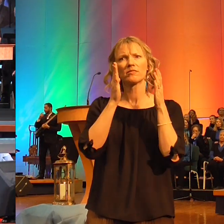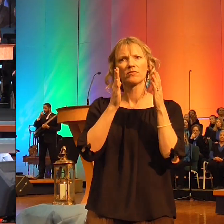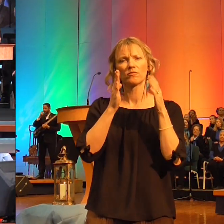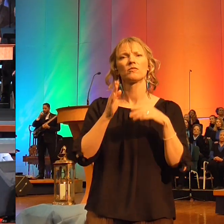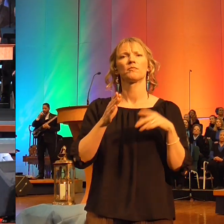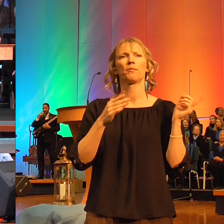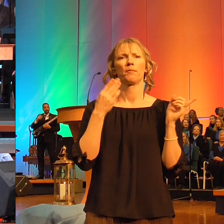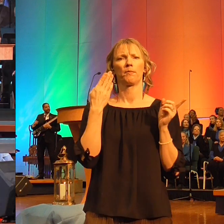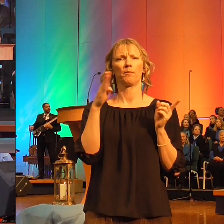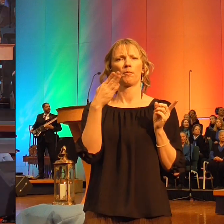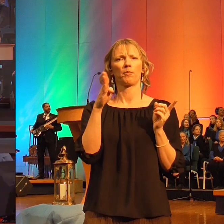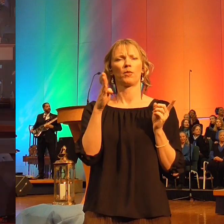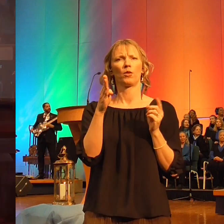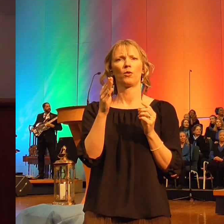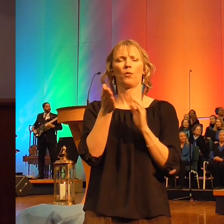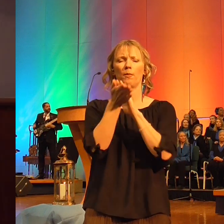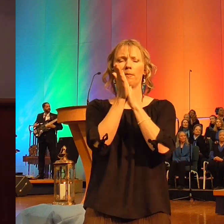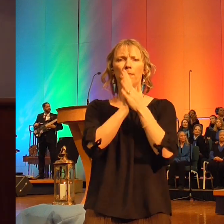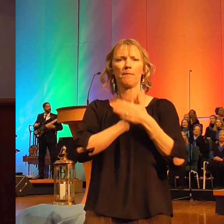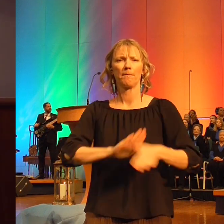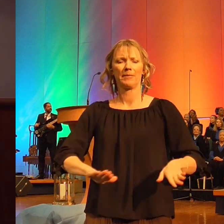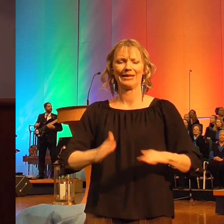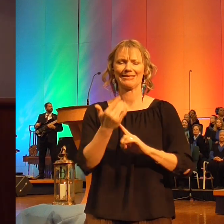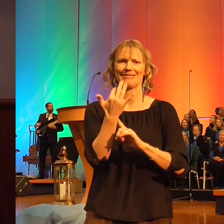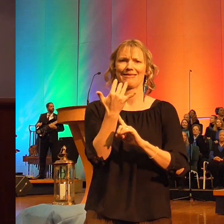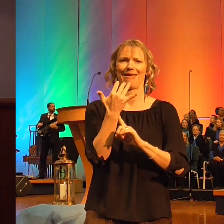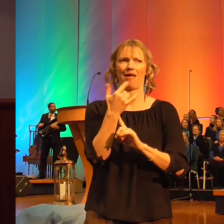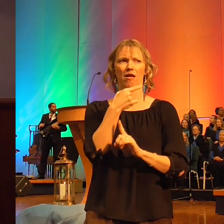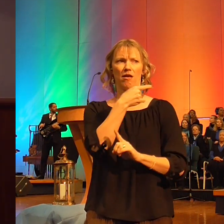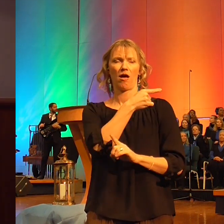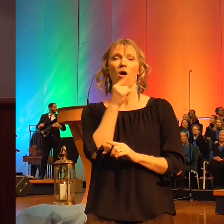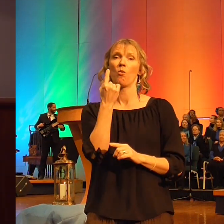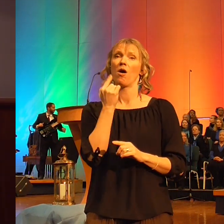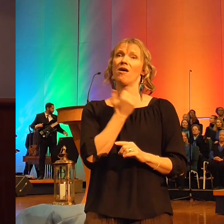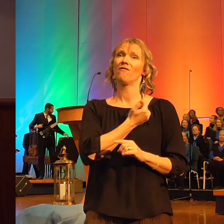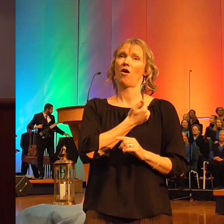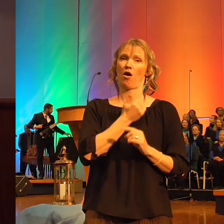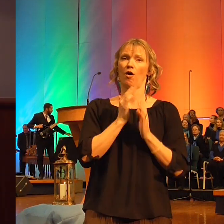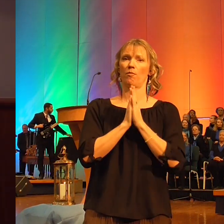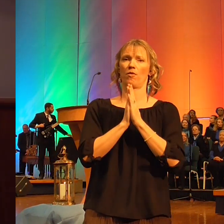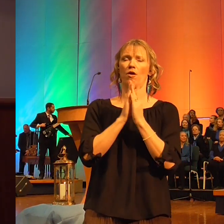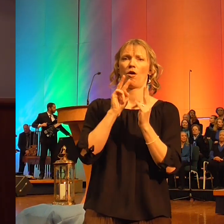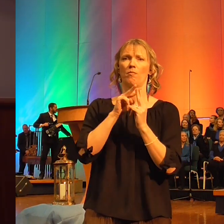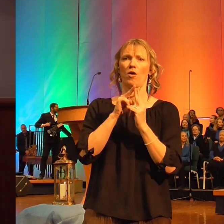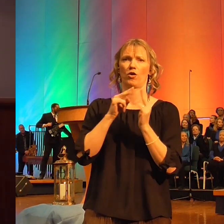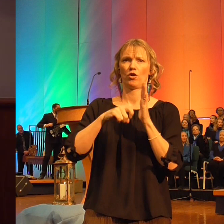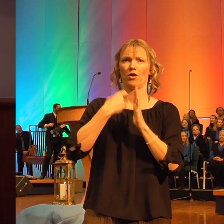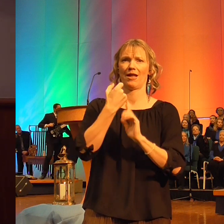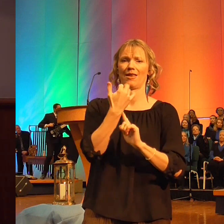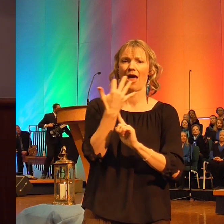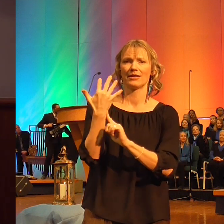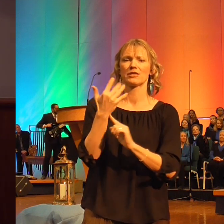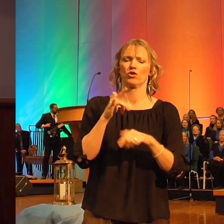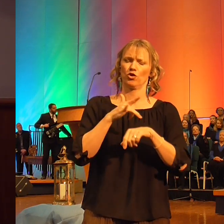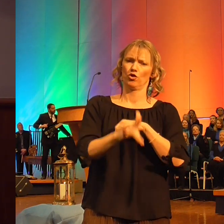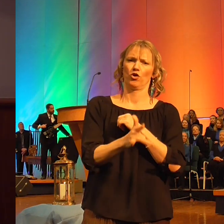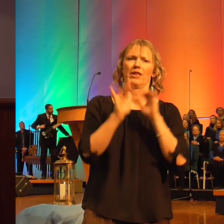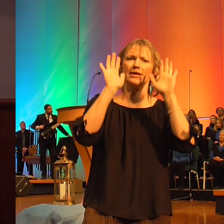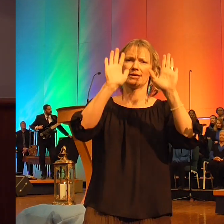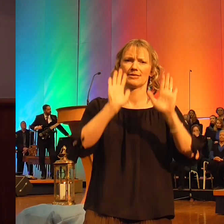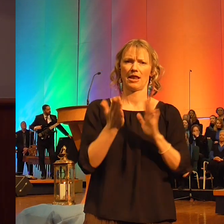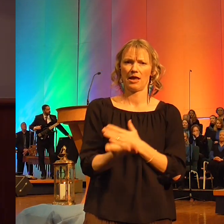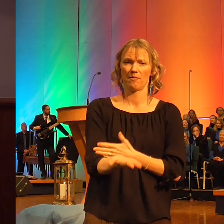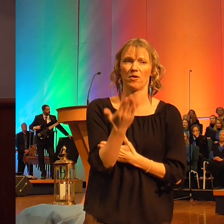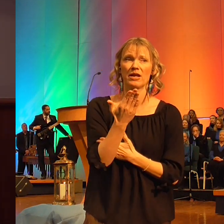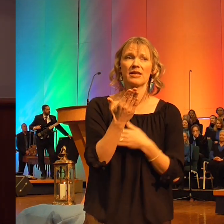this blue peace candle over there. One of our practitioners lights it early on Sunday morning, and it's there